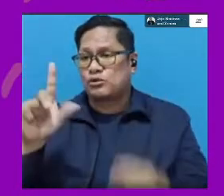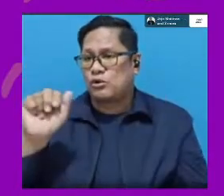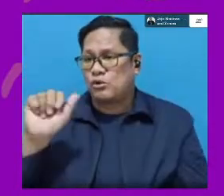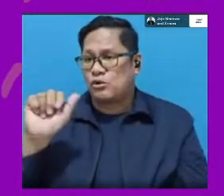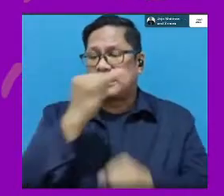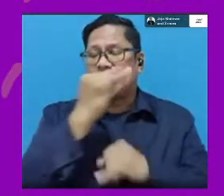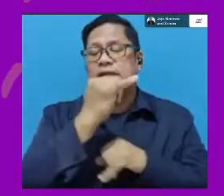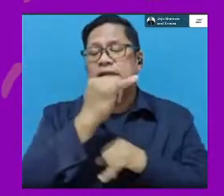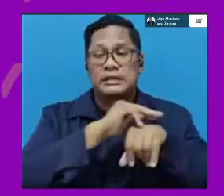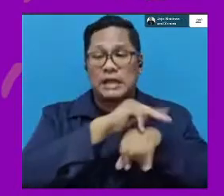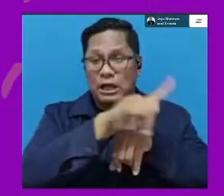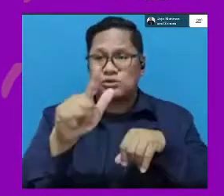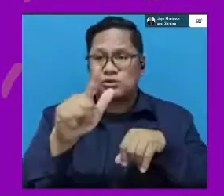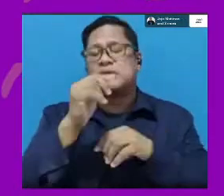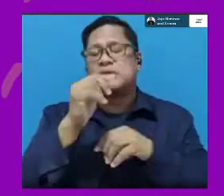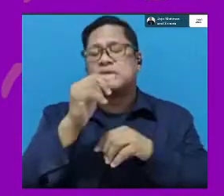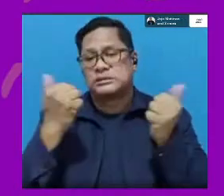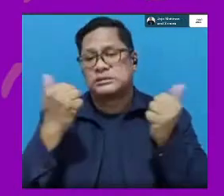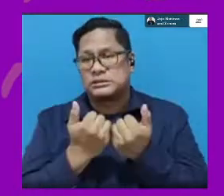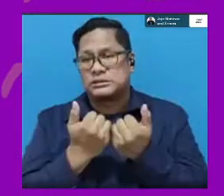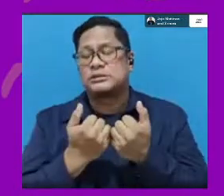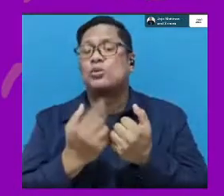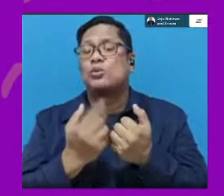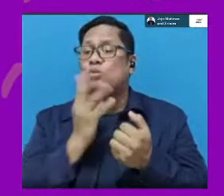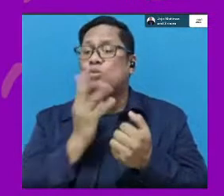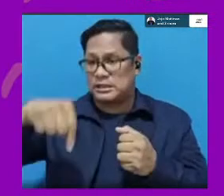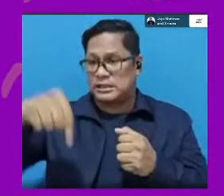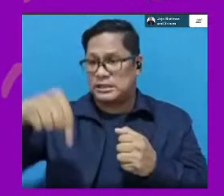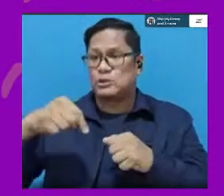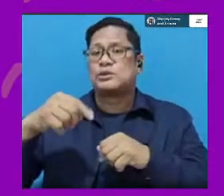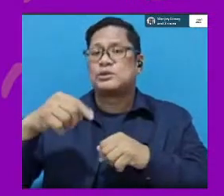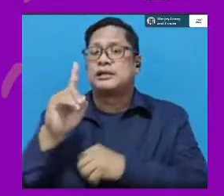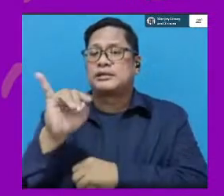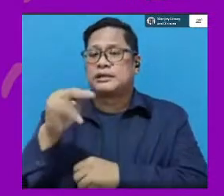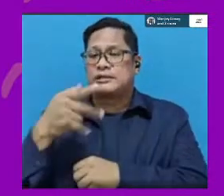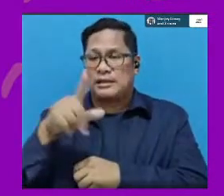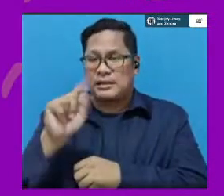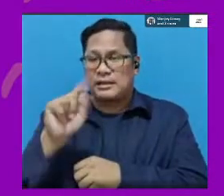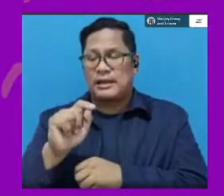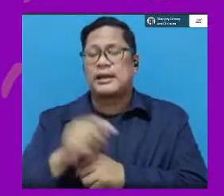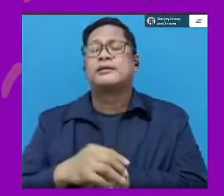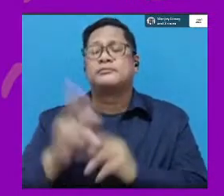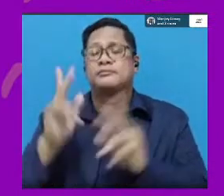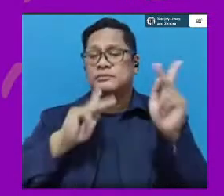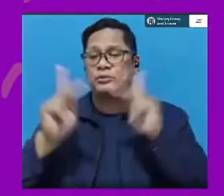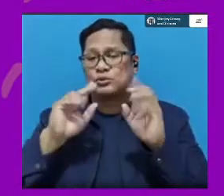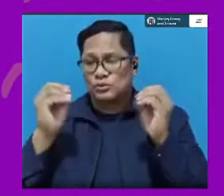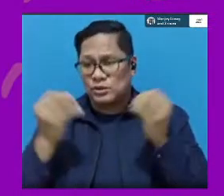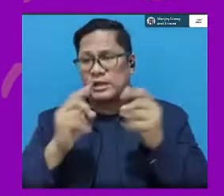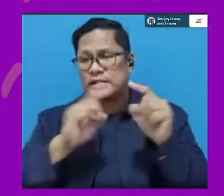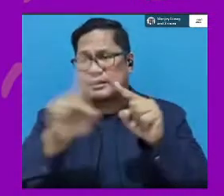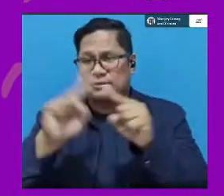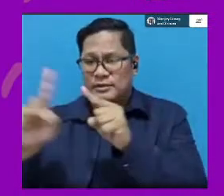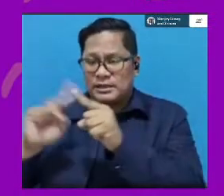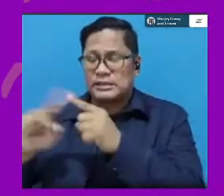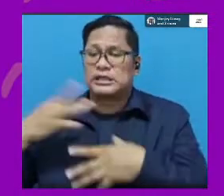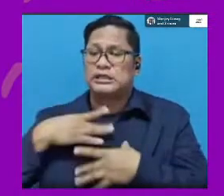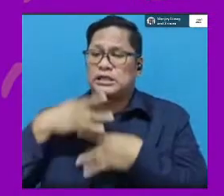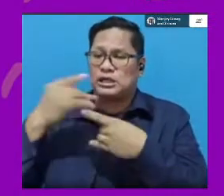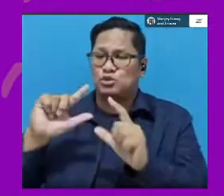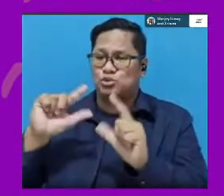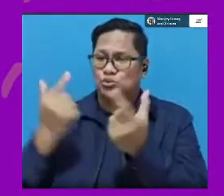government agencies who are based here in the Dinagat Islands, civil society organizations, and different interest groups within the